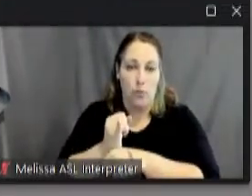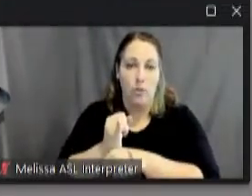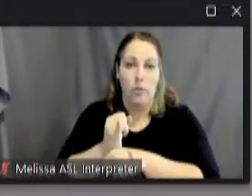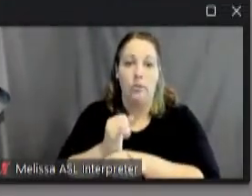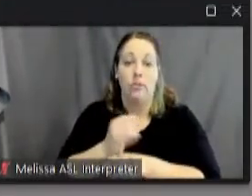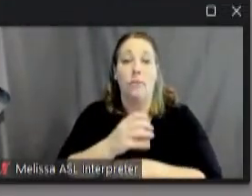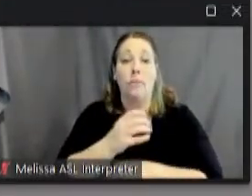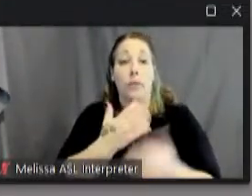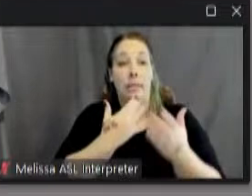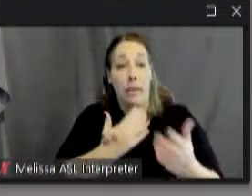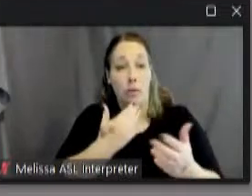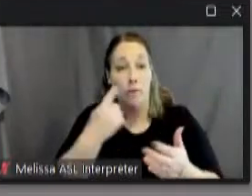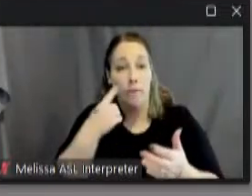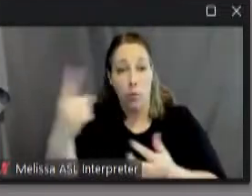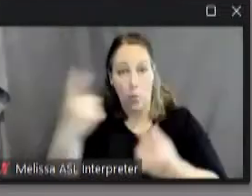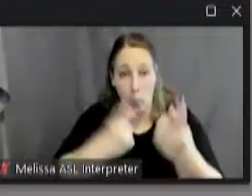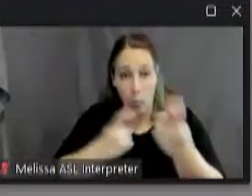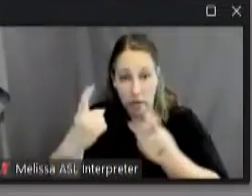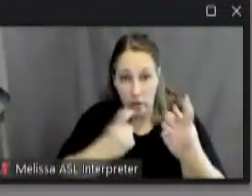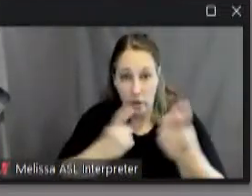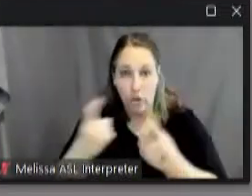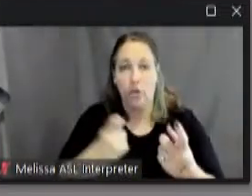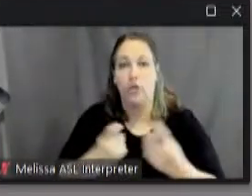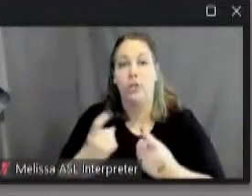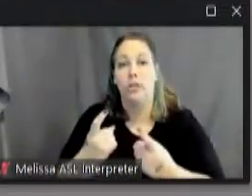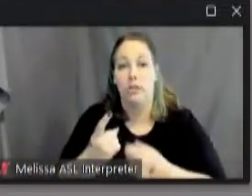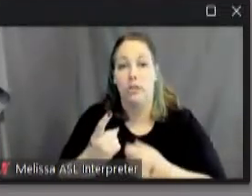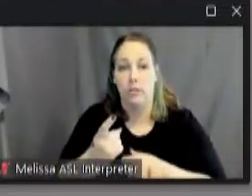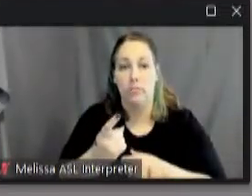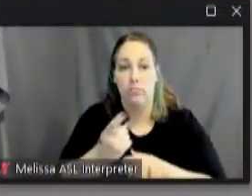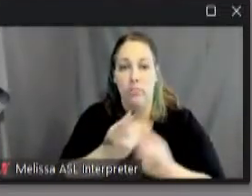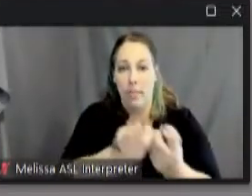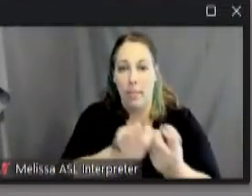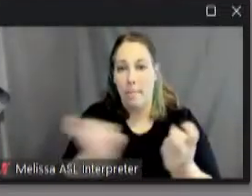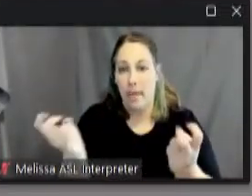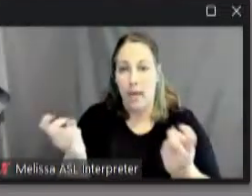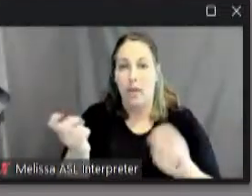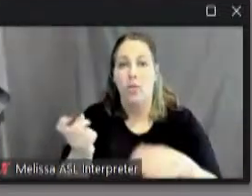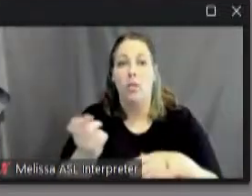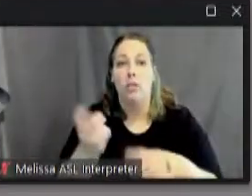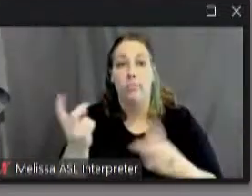the questions that each of you